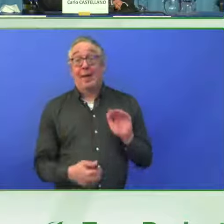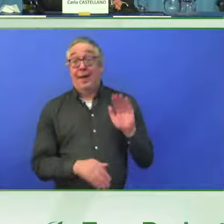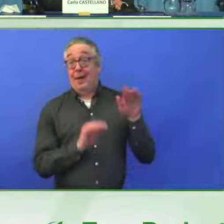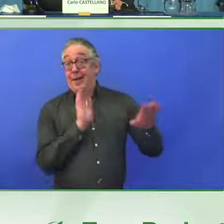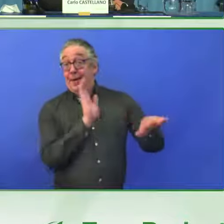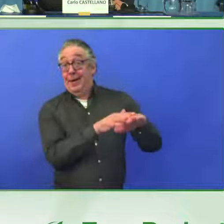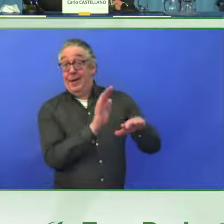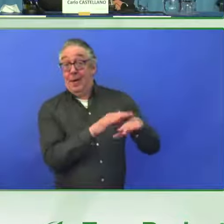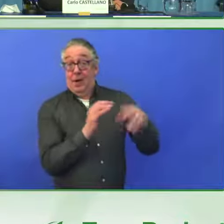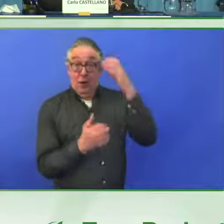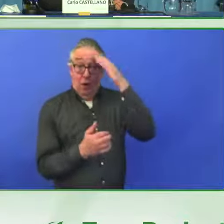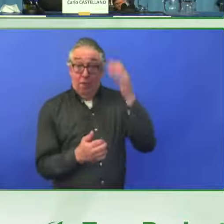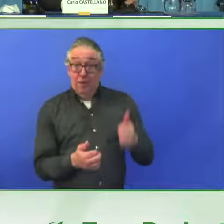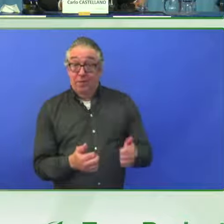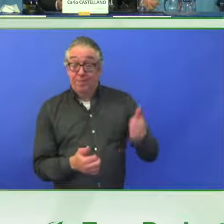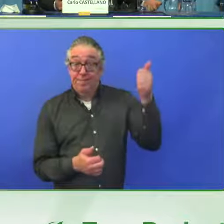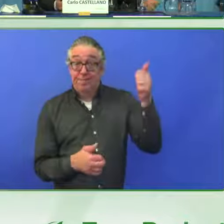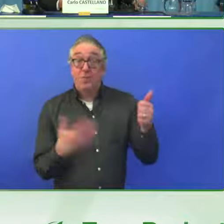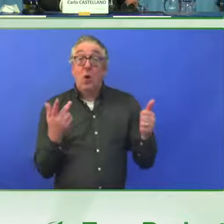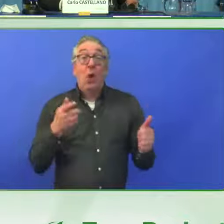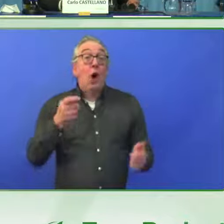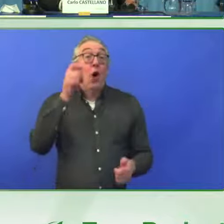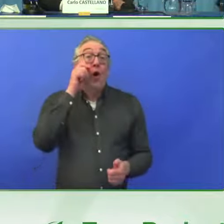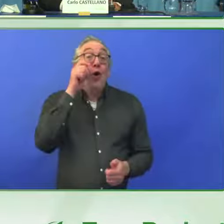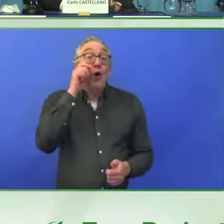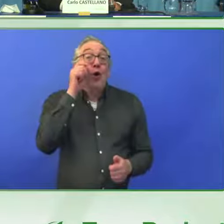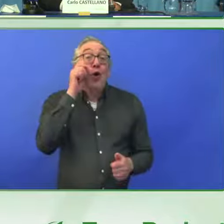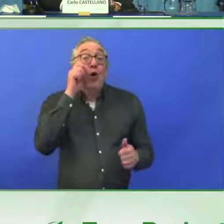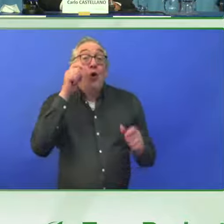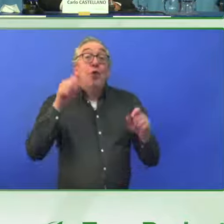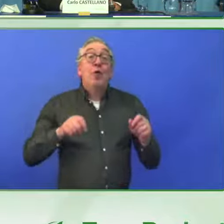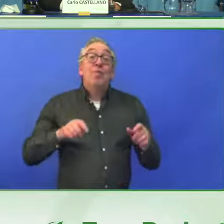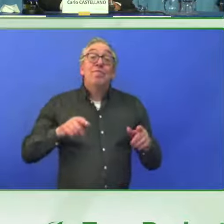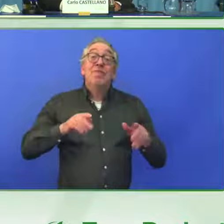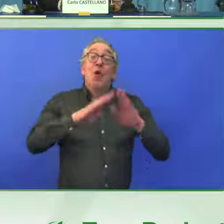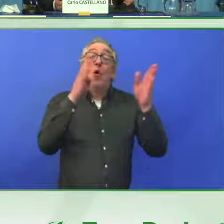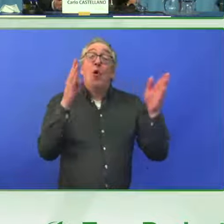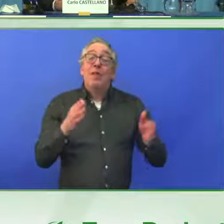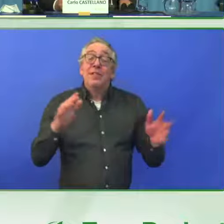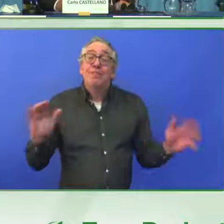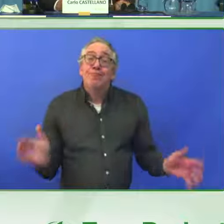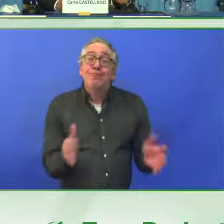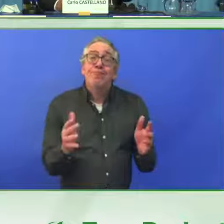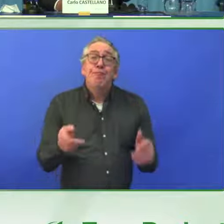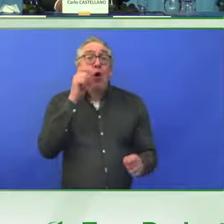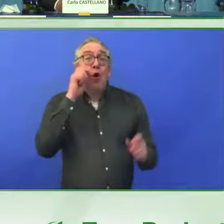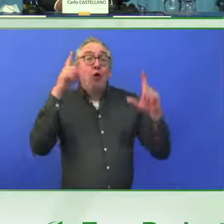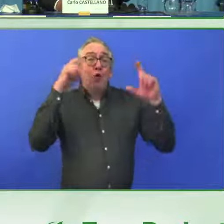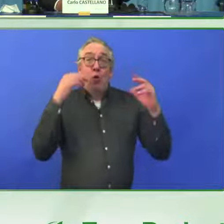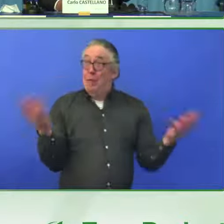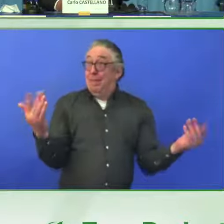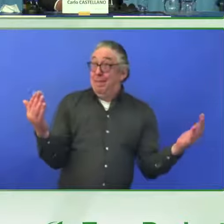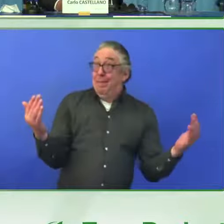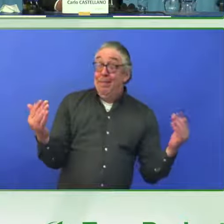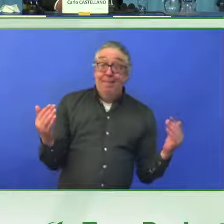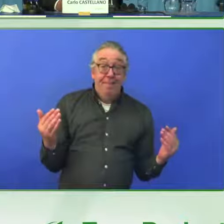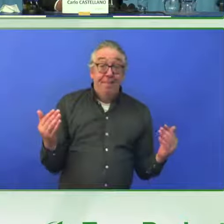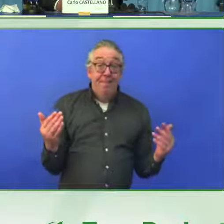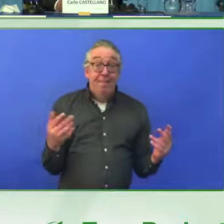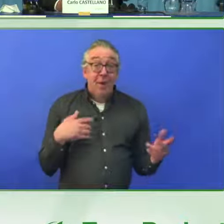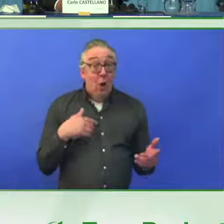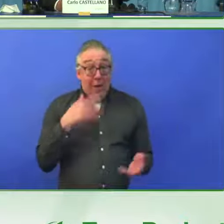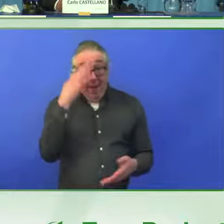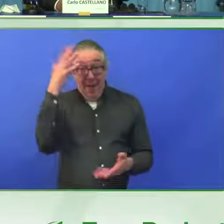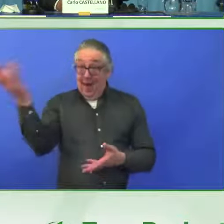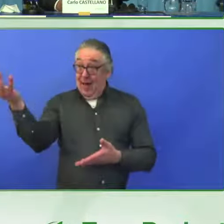accessible tourism, and all regional provinces, allowing to keep this data